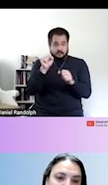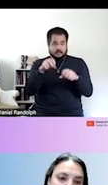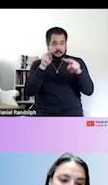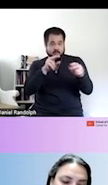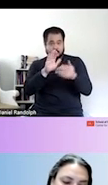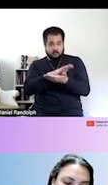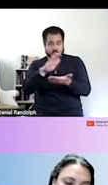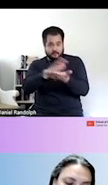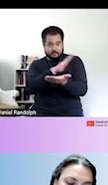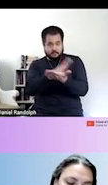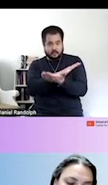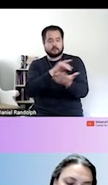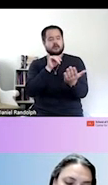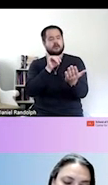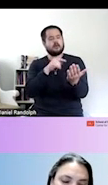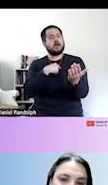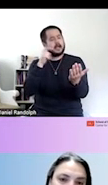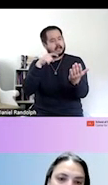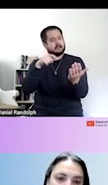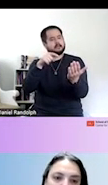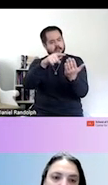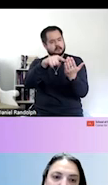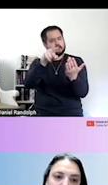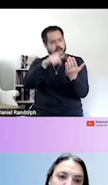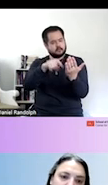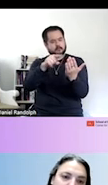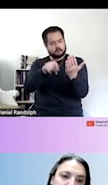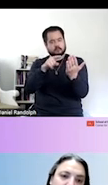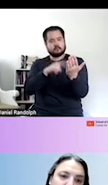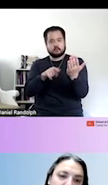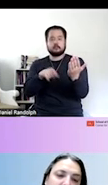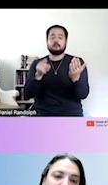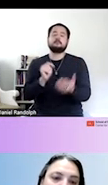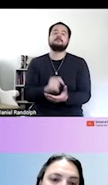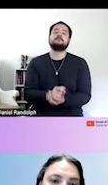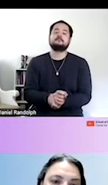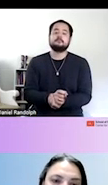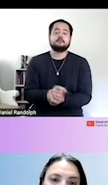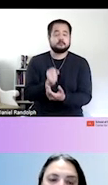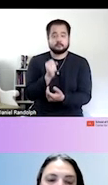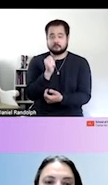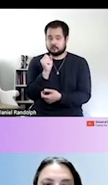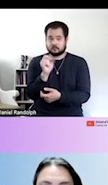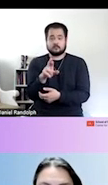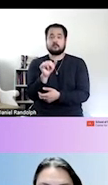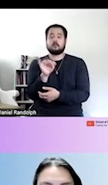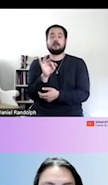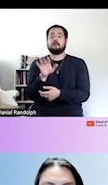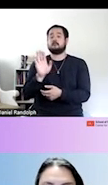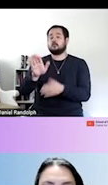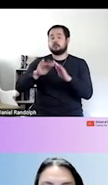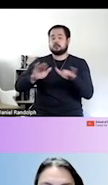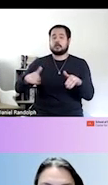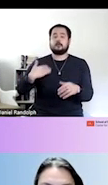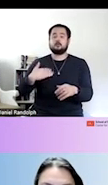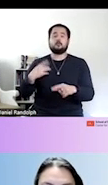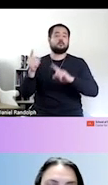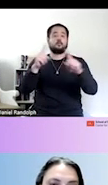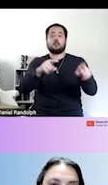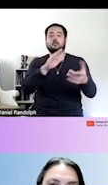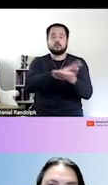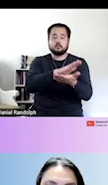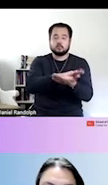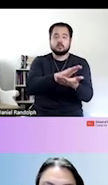of keep these things in a place that, if your child or youth is going to school or going to a caregiver's